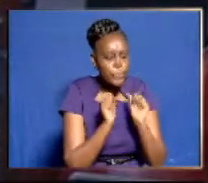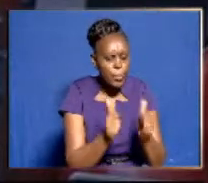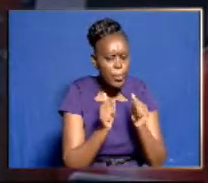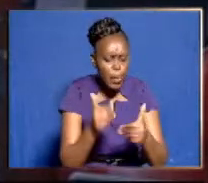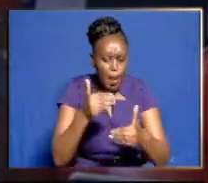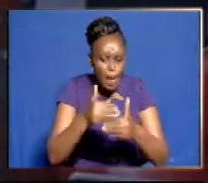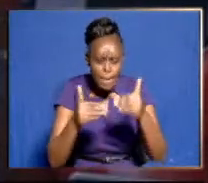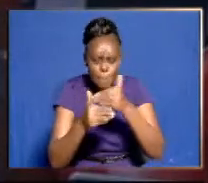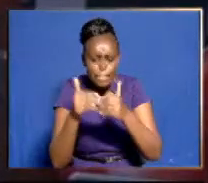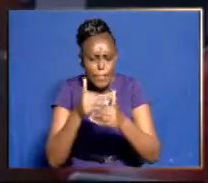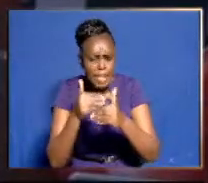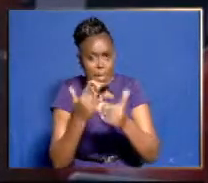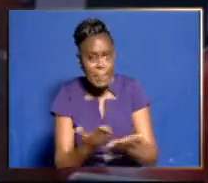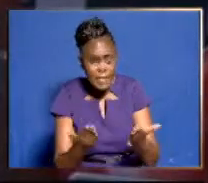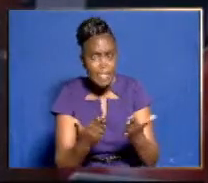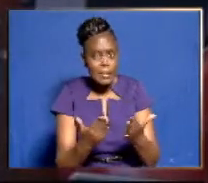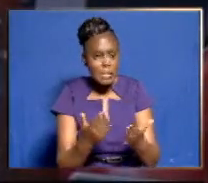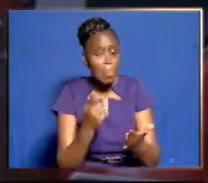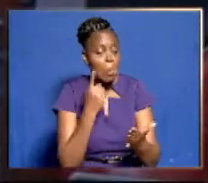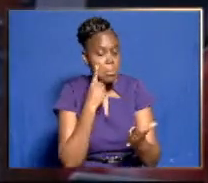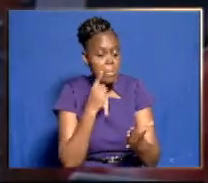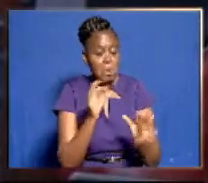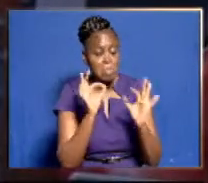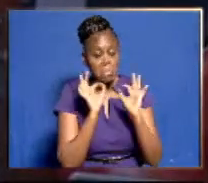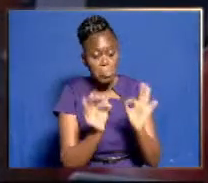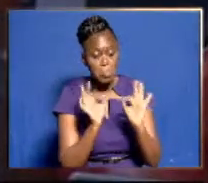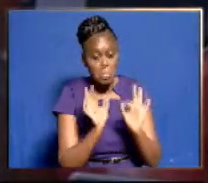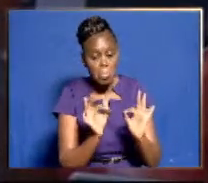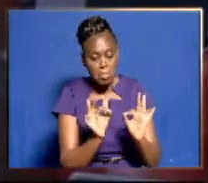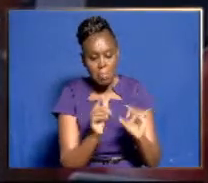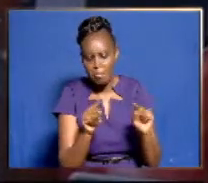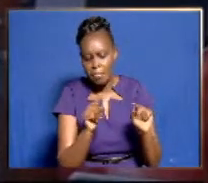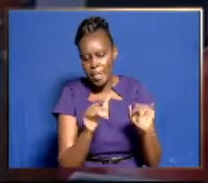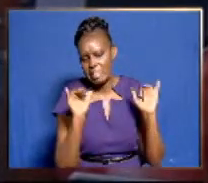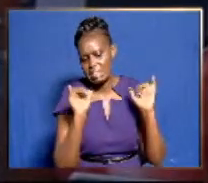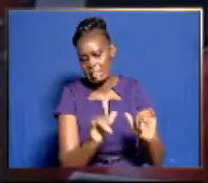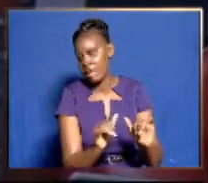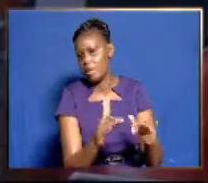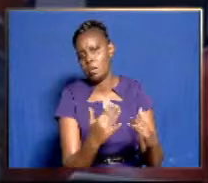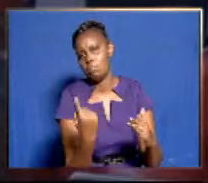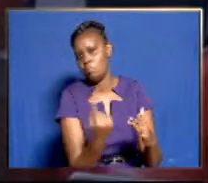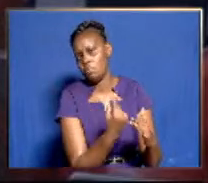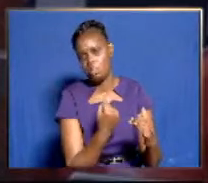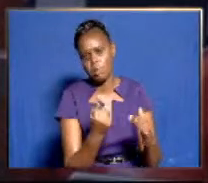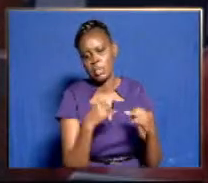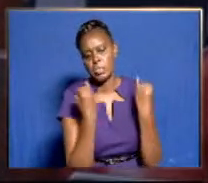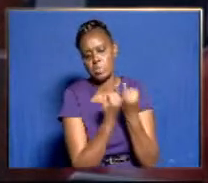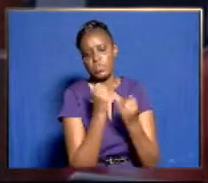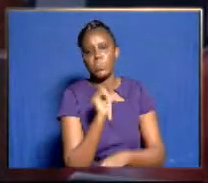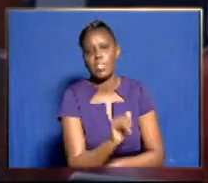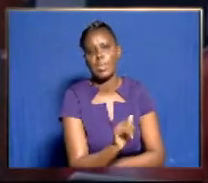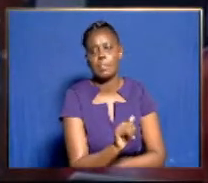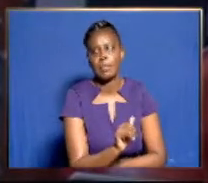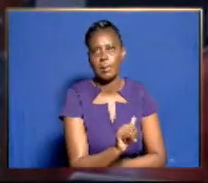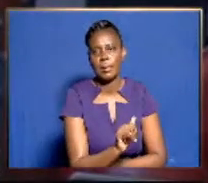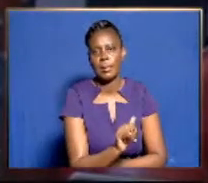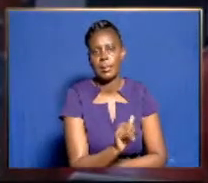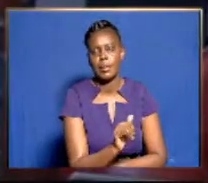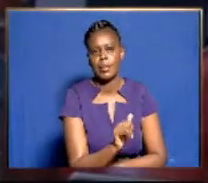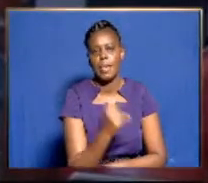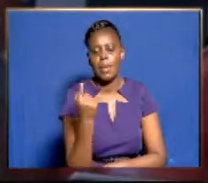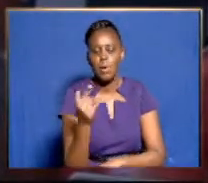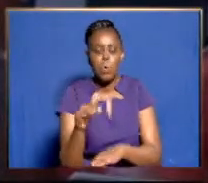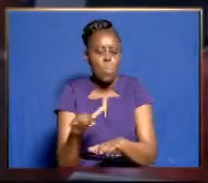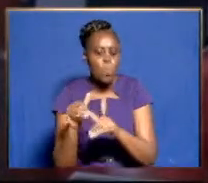Construction equipment, for example, that is sitting idle in that institution, only